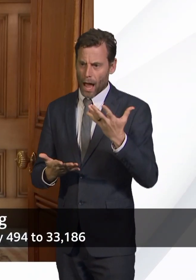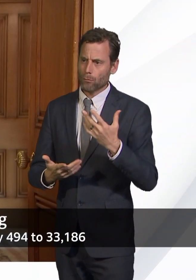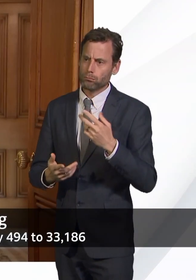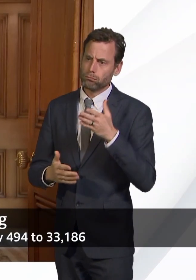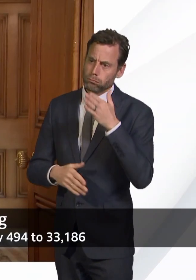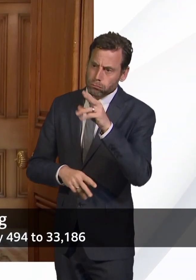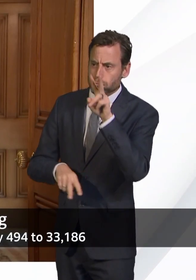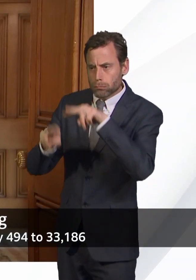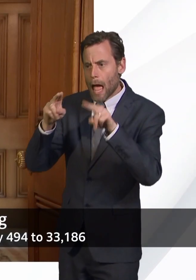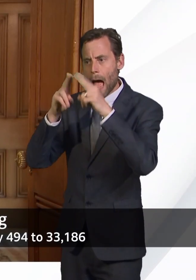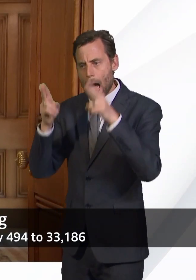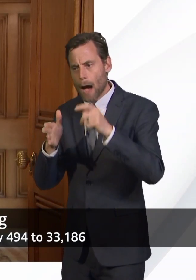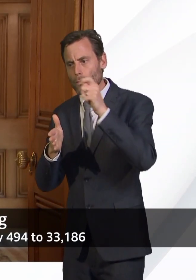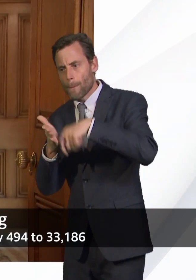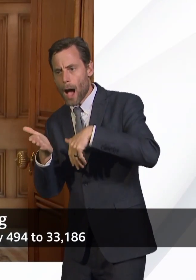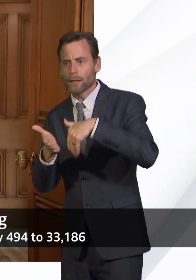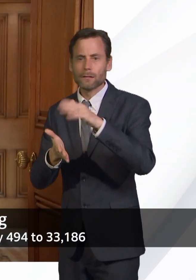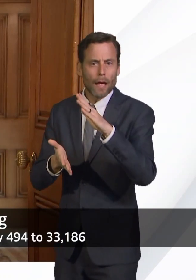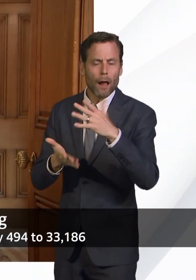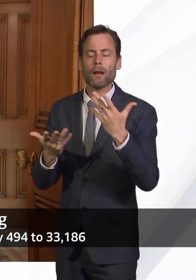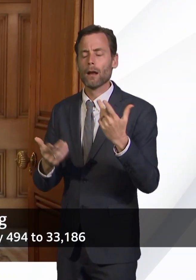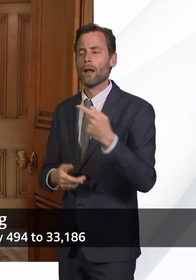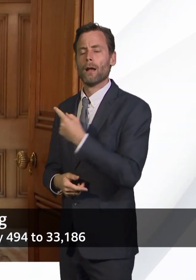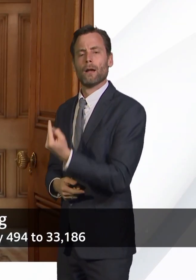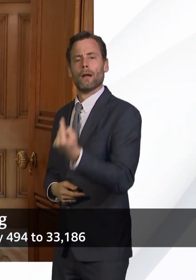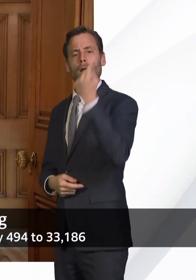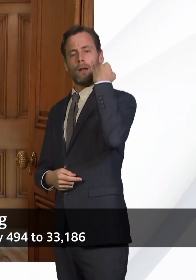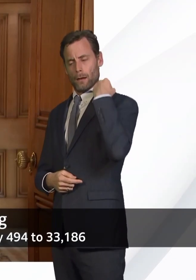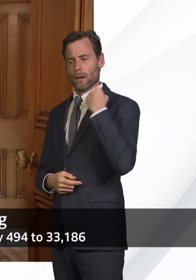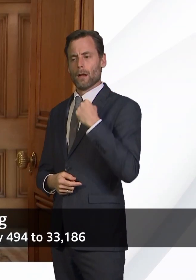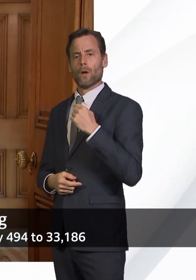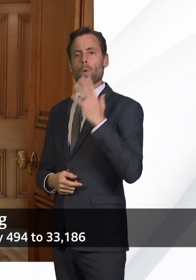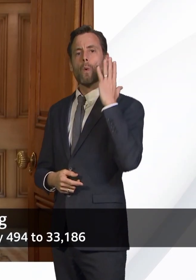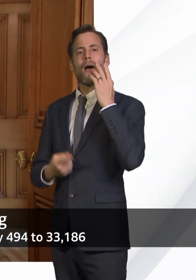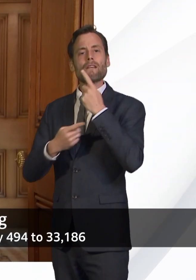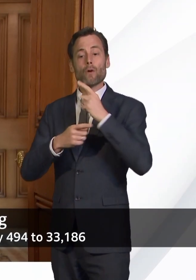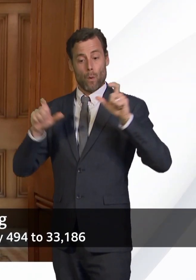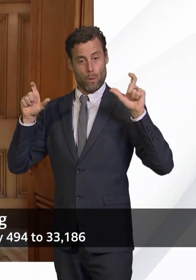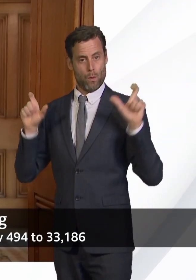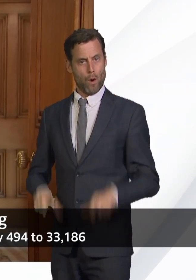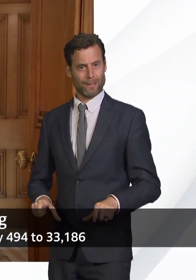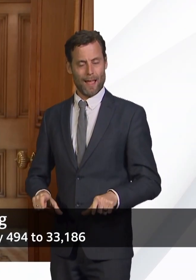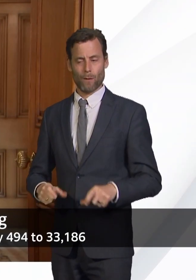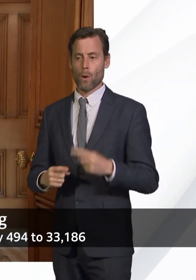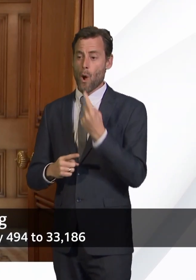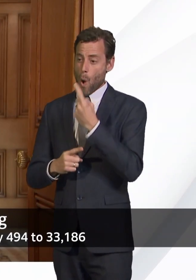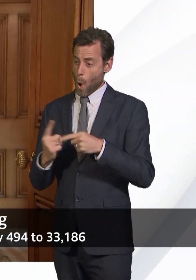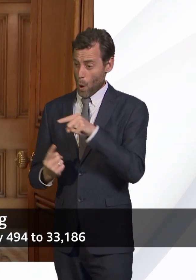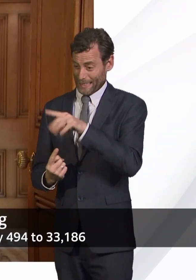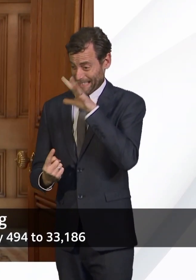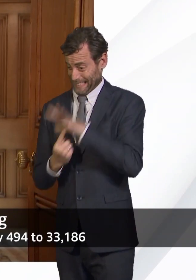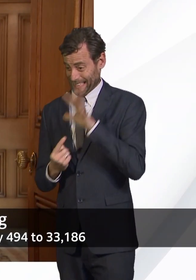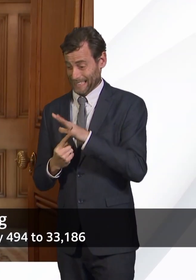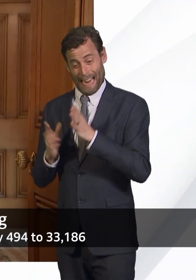rules so that people could only move home if they thought it was reasonably necessary. That meant that more than